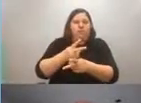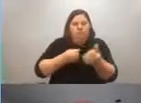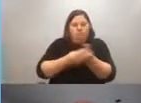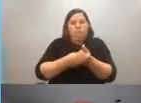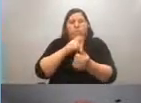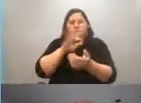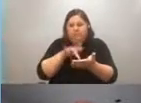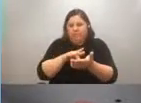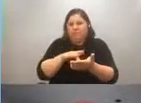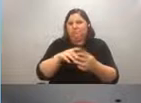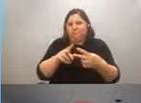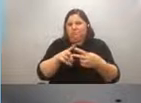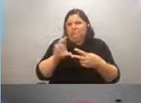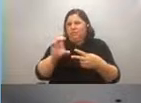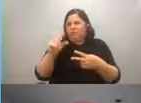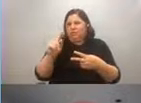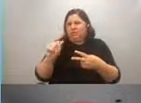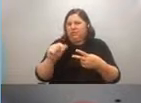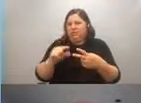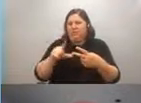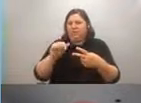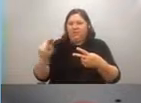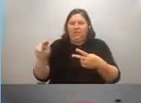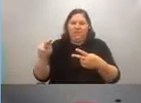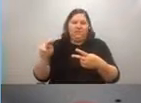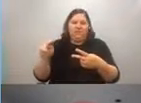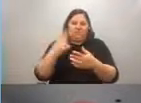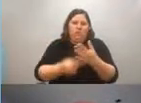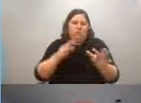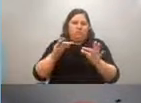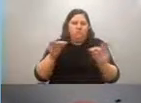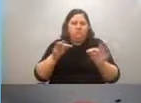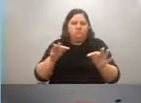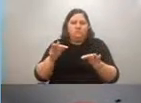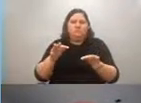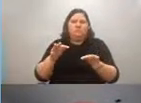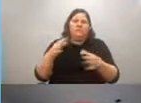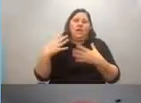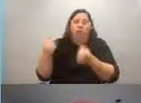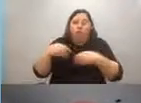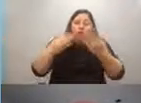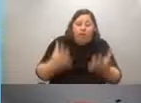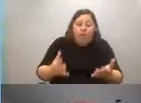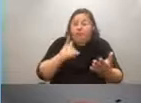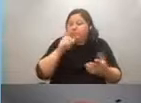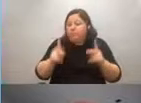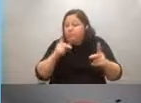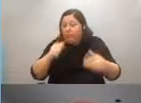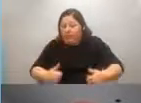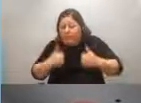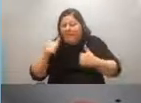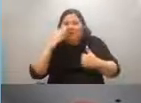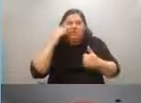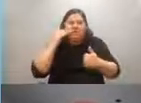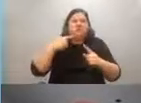and as well as lynn uh working closely with people with lived experience uh health providers and of course that local community right there in downtown